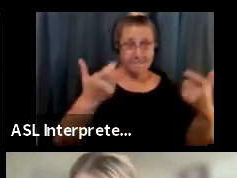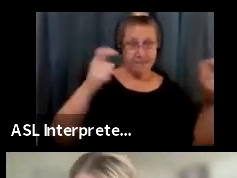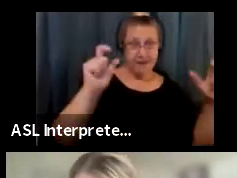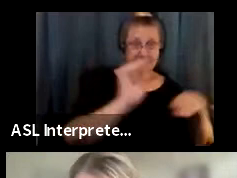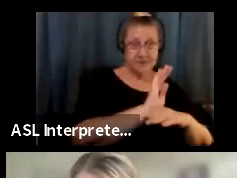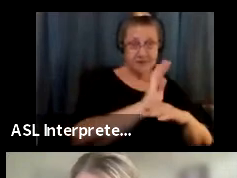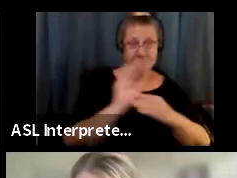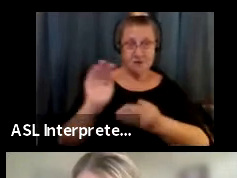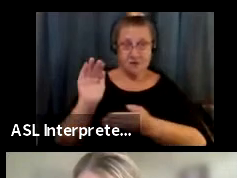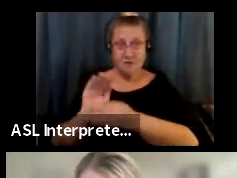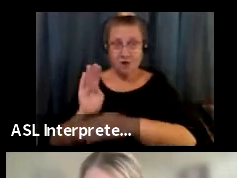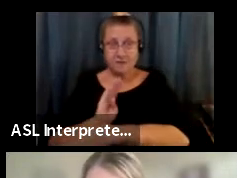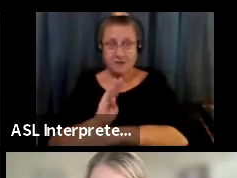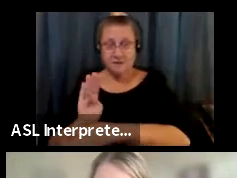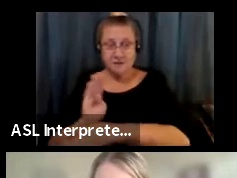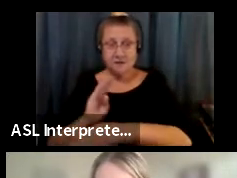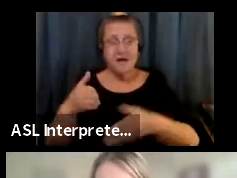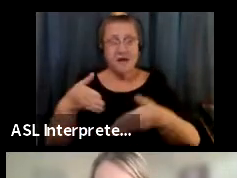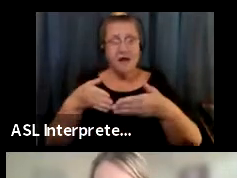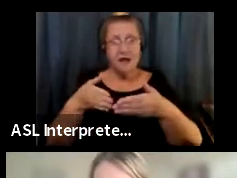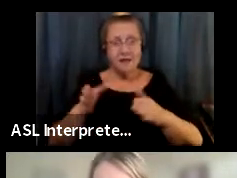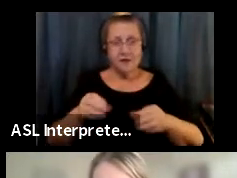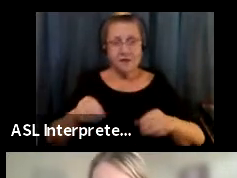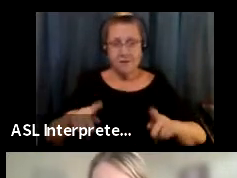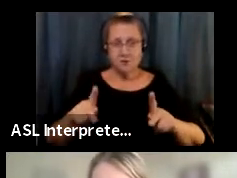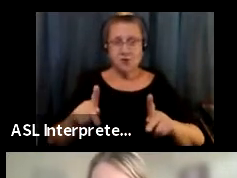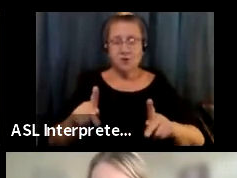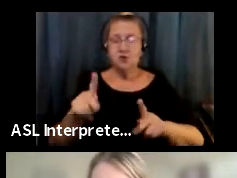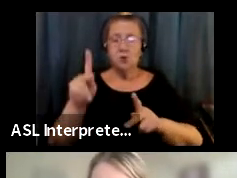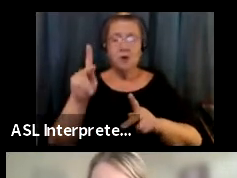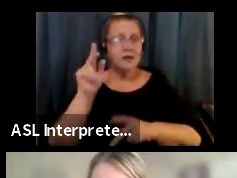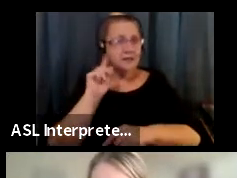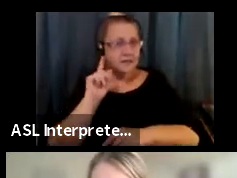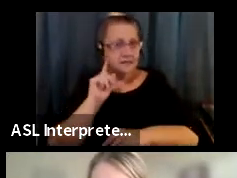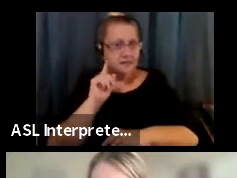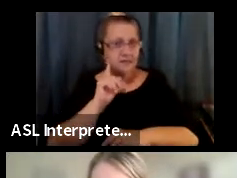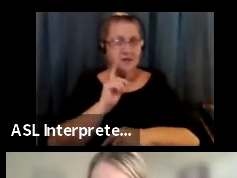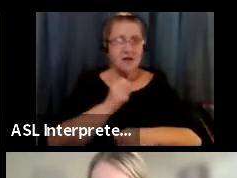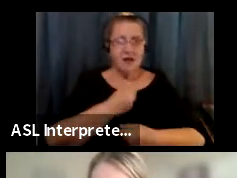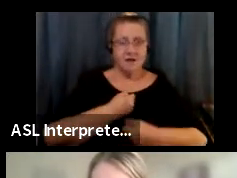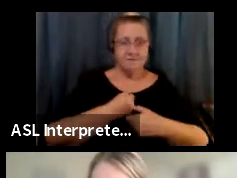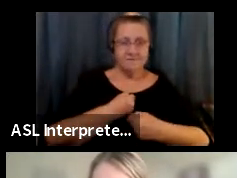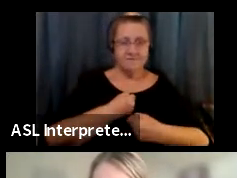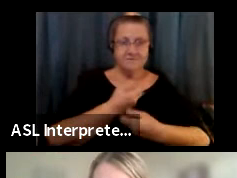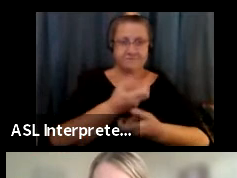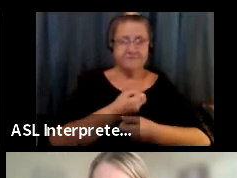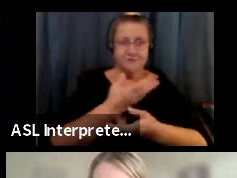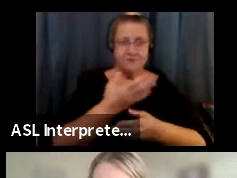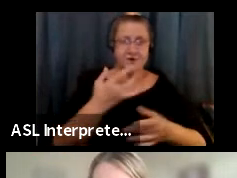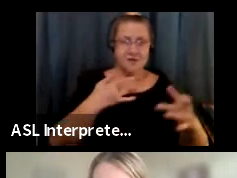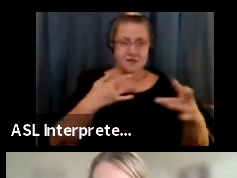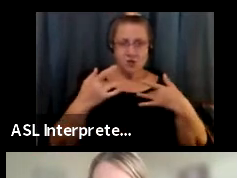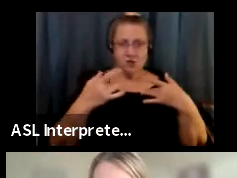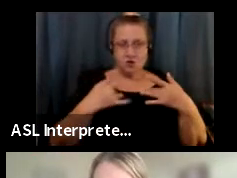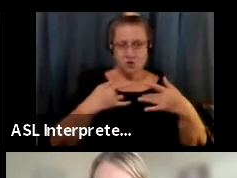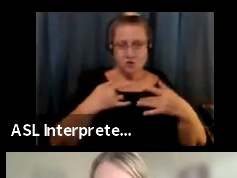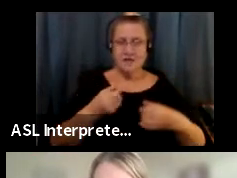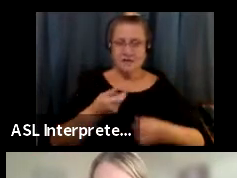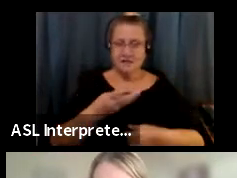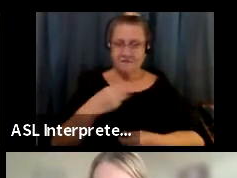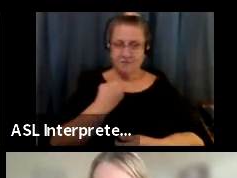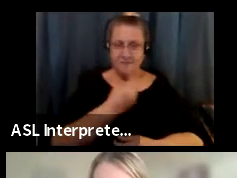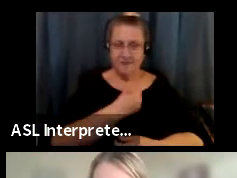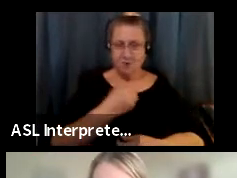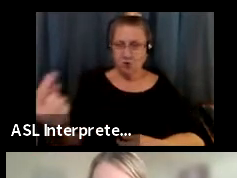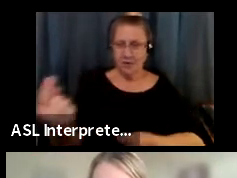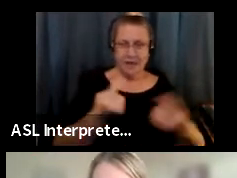them the opportunity to be heard, gave them the opportunity to voice concerns. I know I had a number of members come to me and